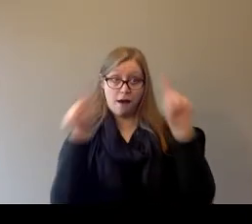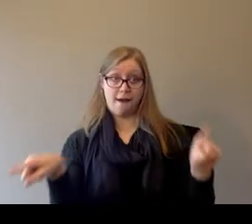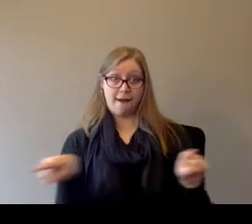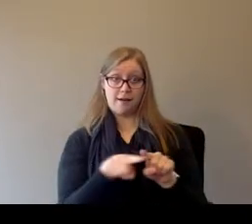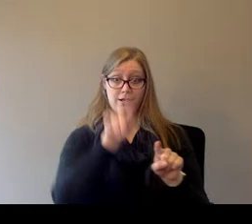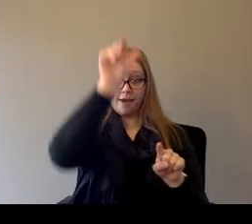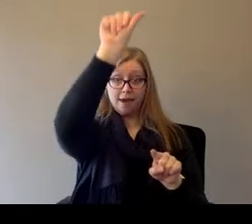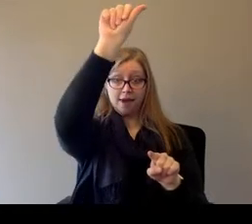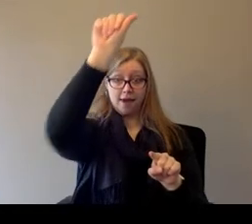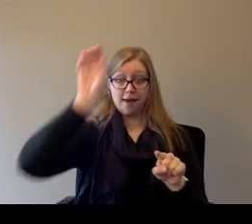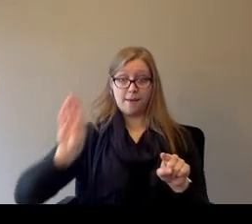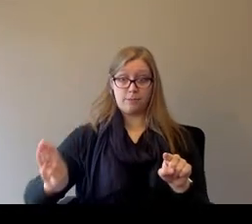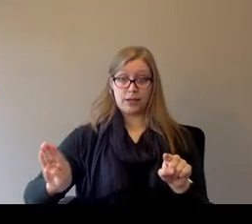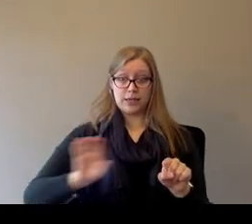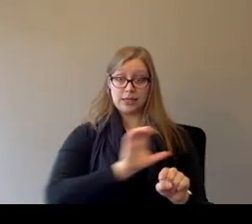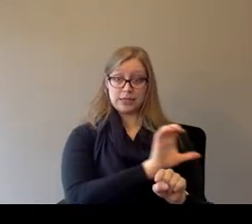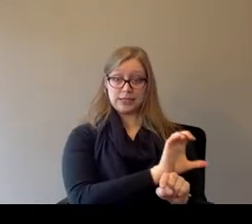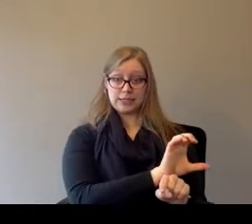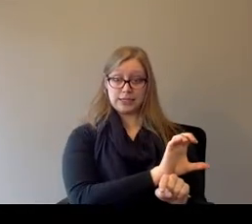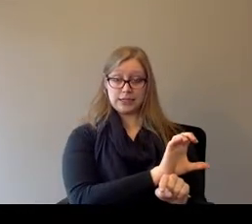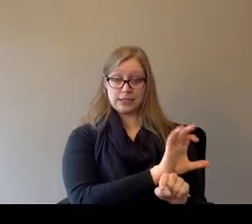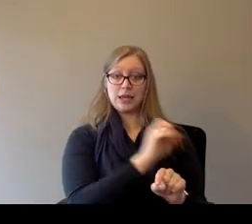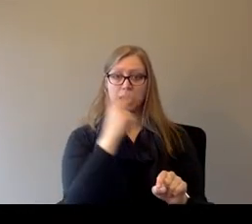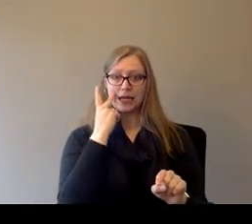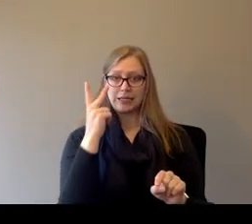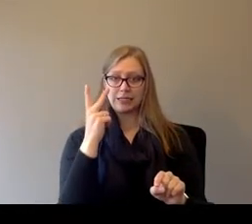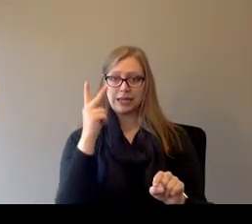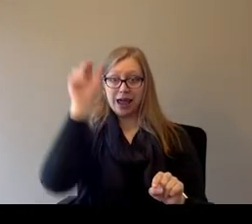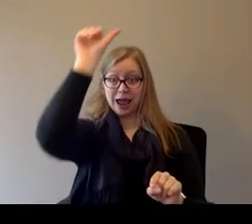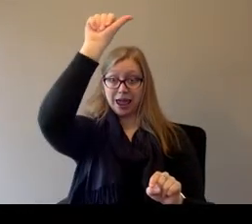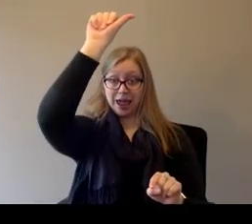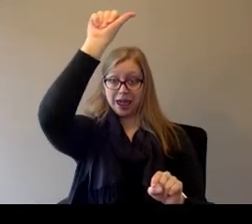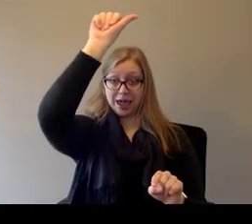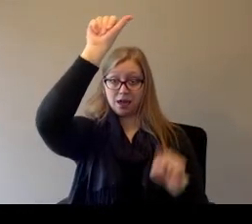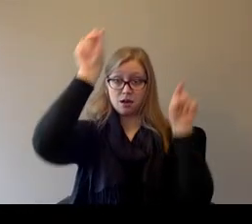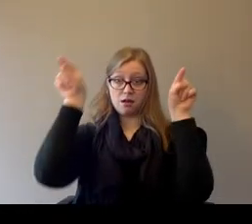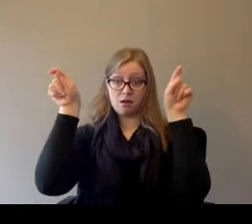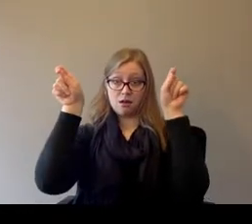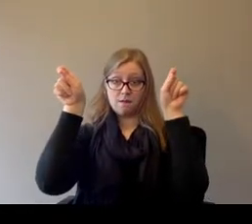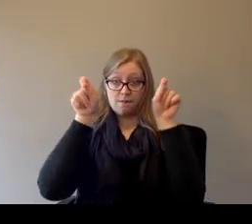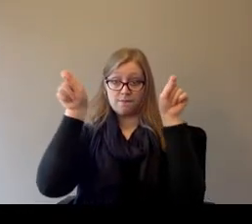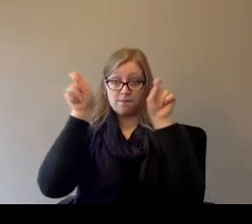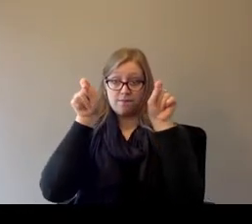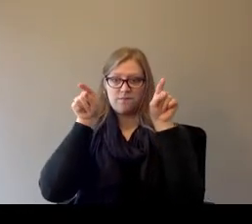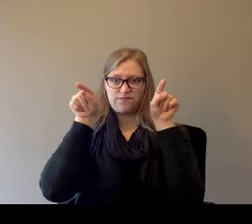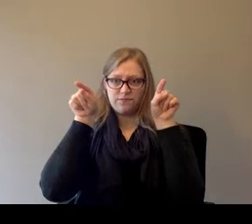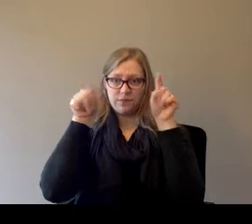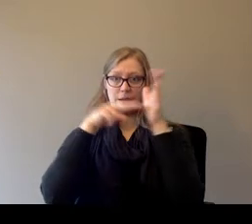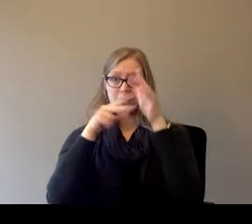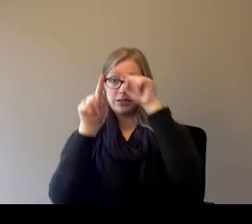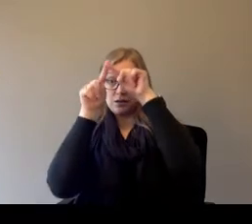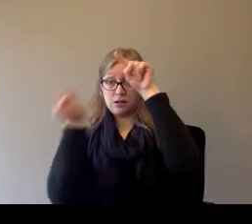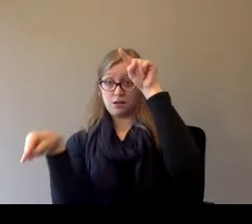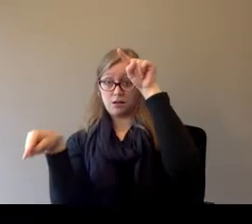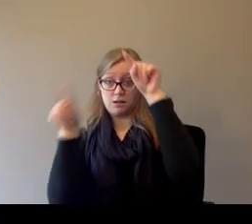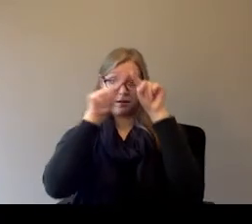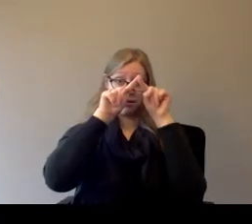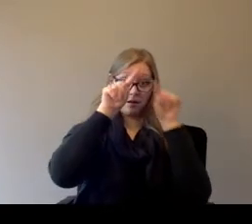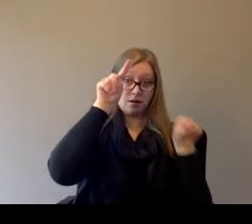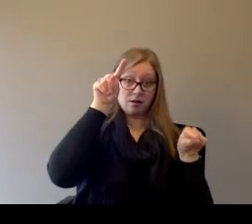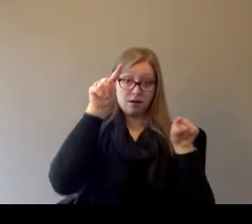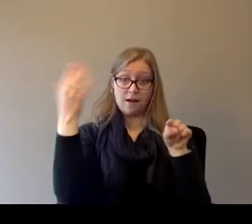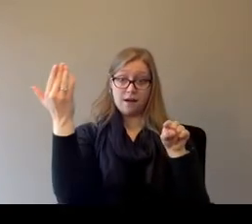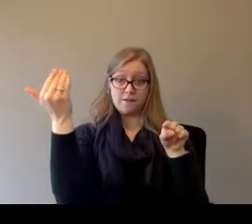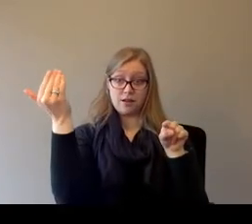ABC has these two tick marks, meaning that both of these sides have measures of 15,